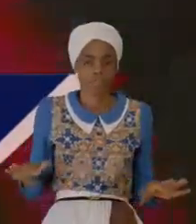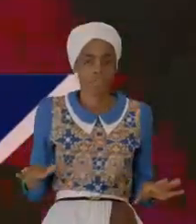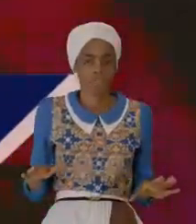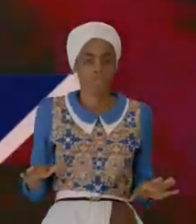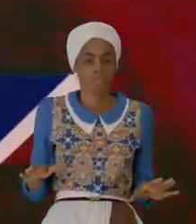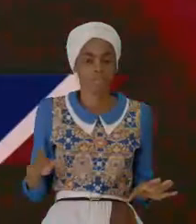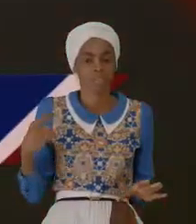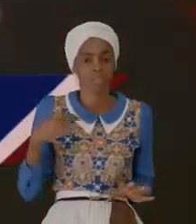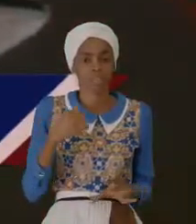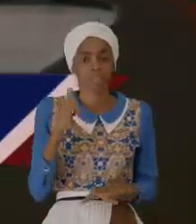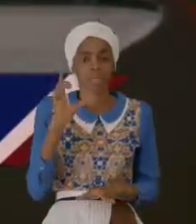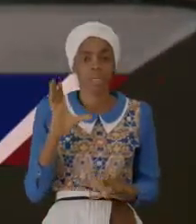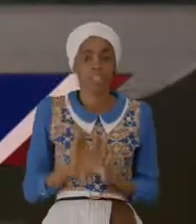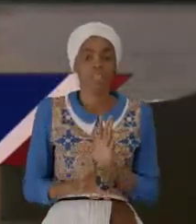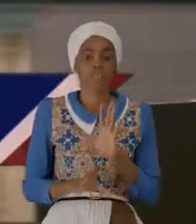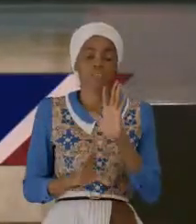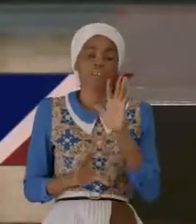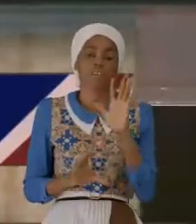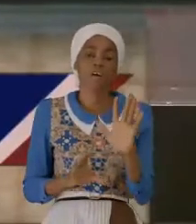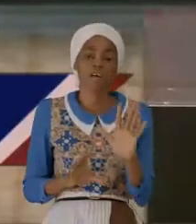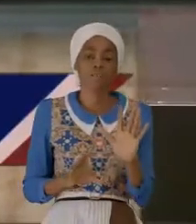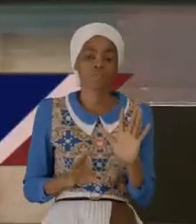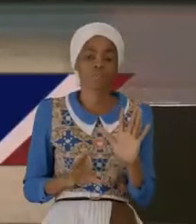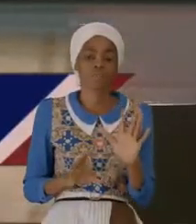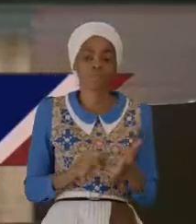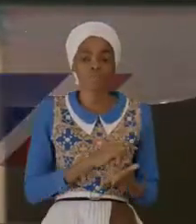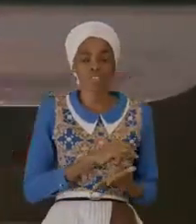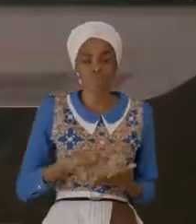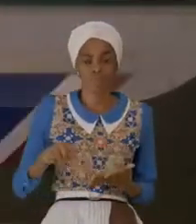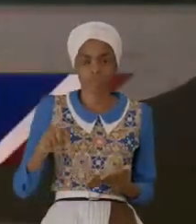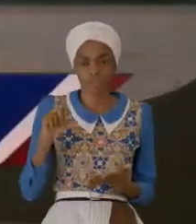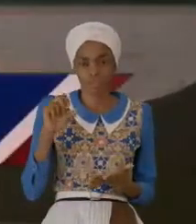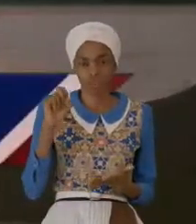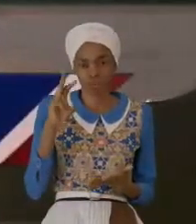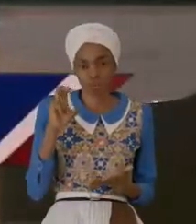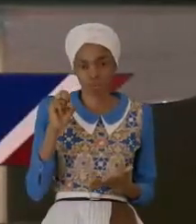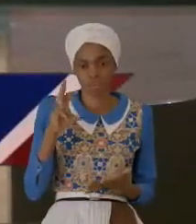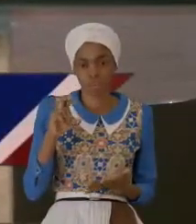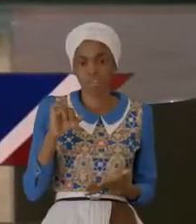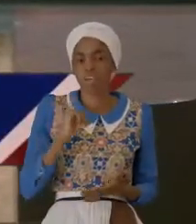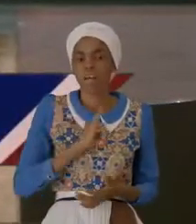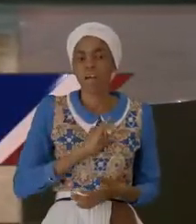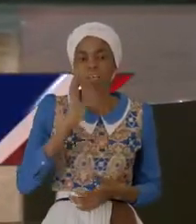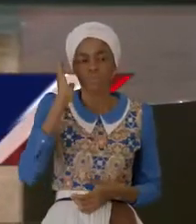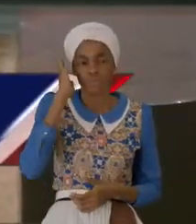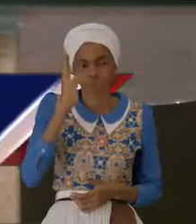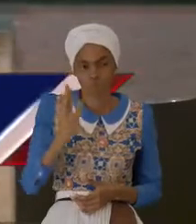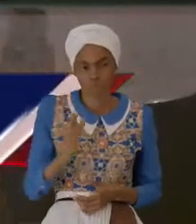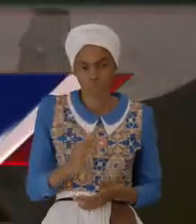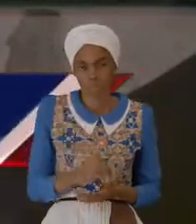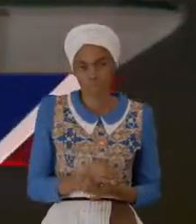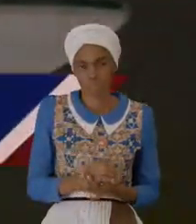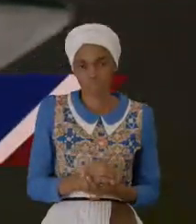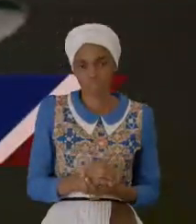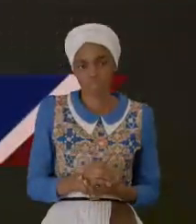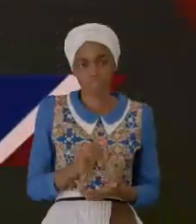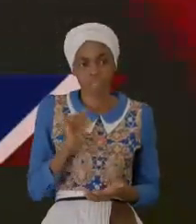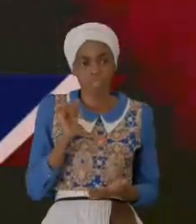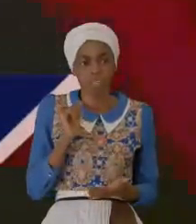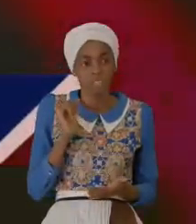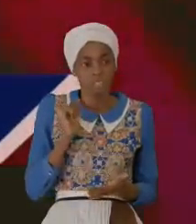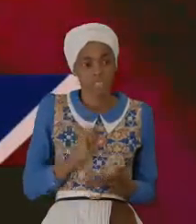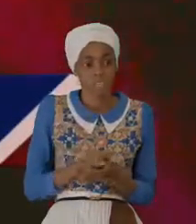Galatians chapter 5 reading from verse 12 I watch there were even cut